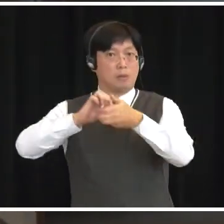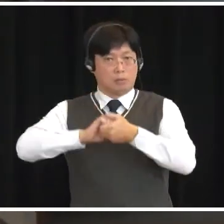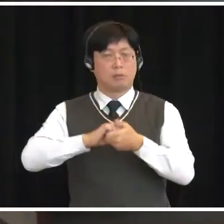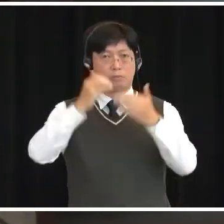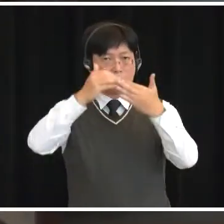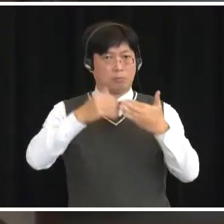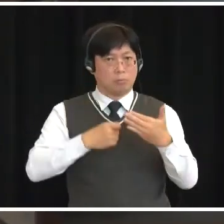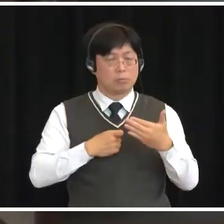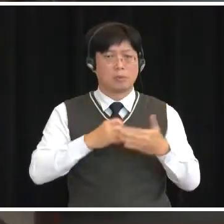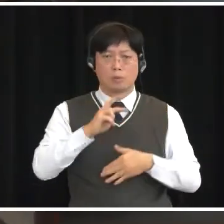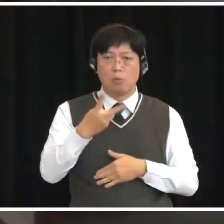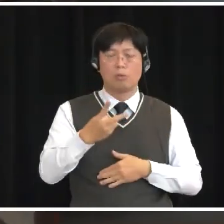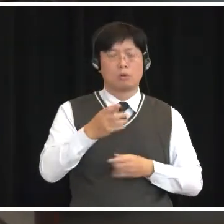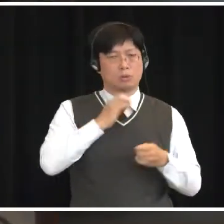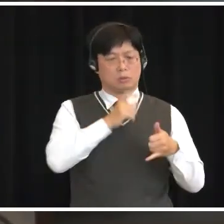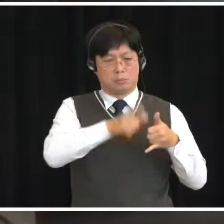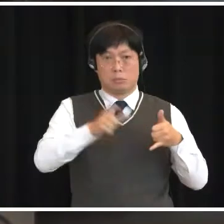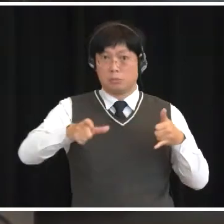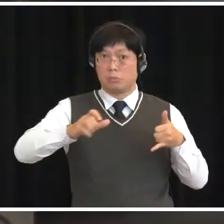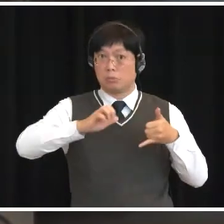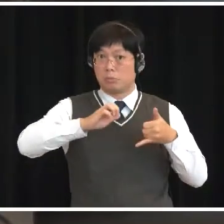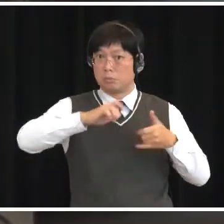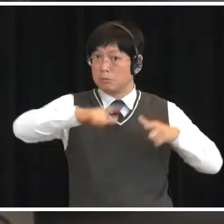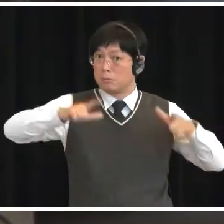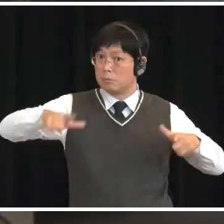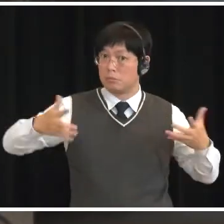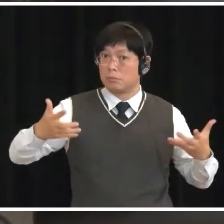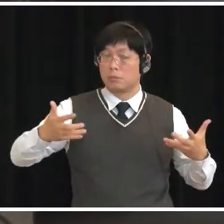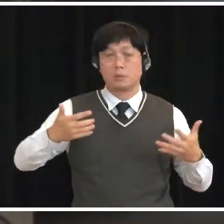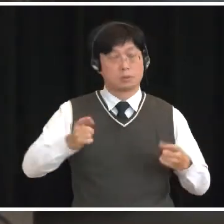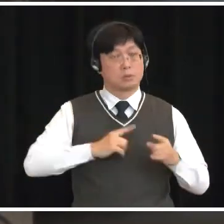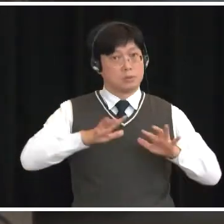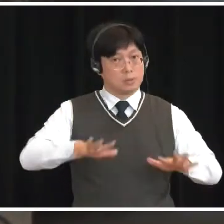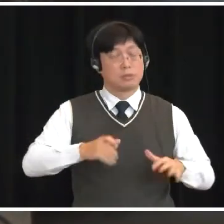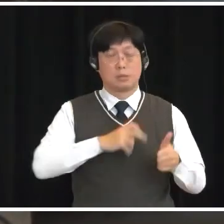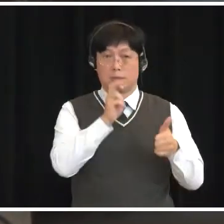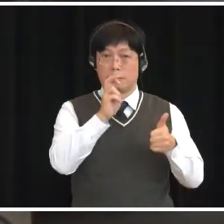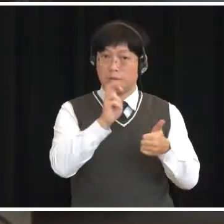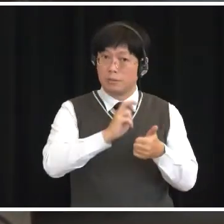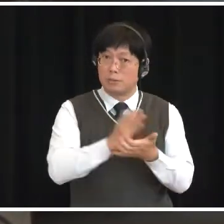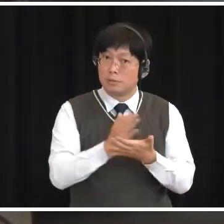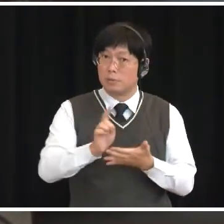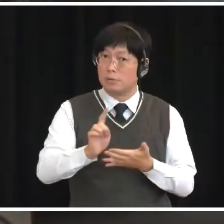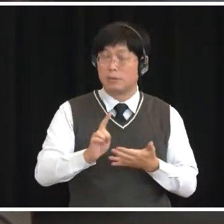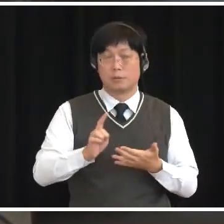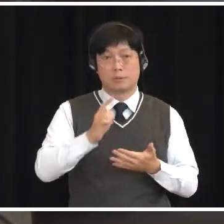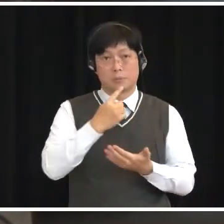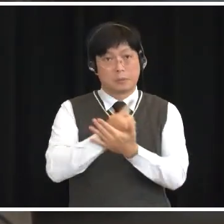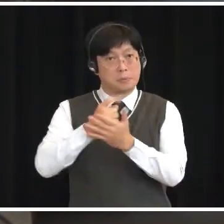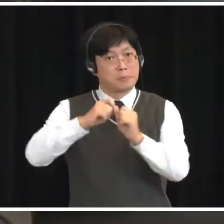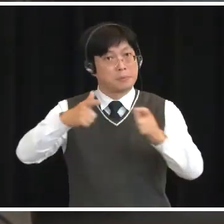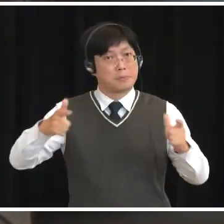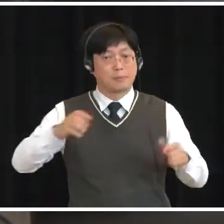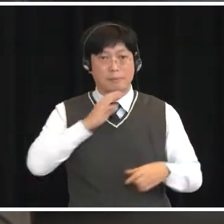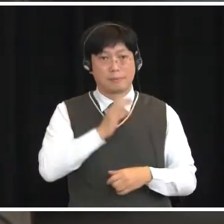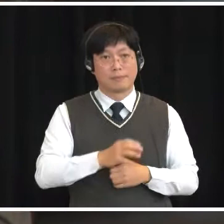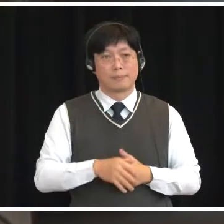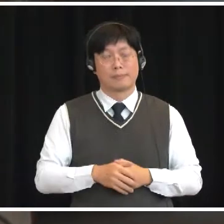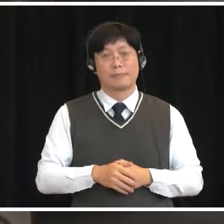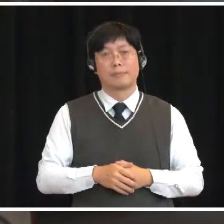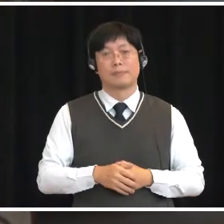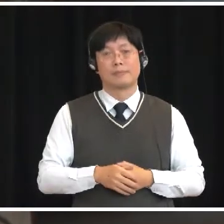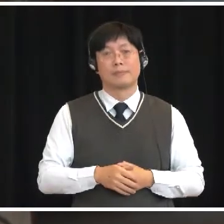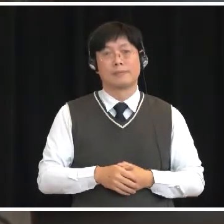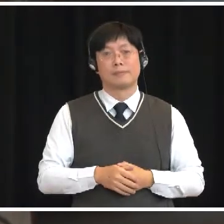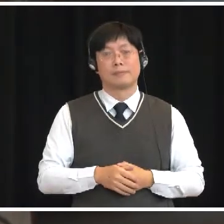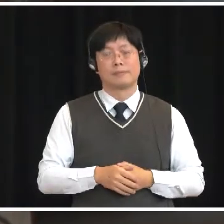A related question goes to our colleague from Little Yuan. You referred to Article 1055